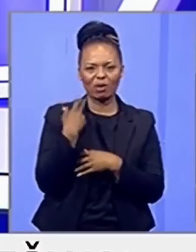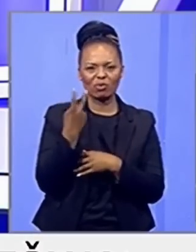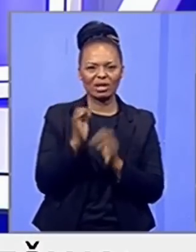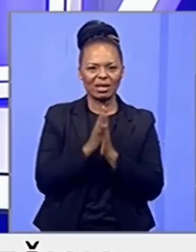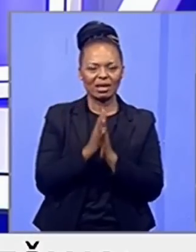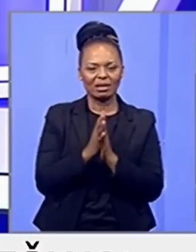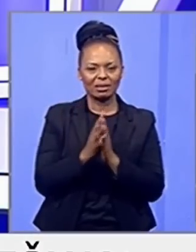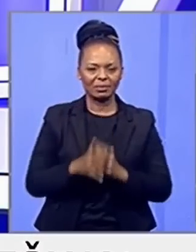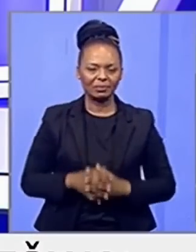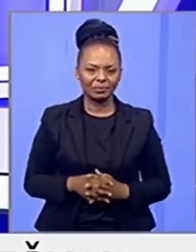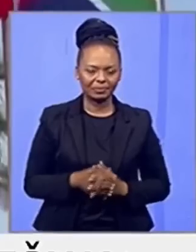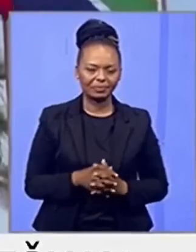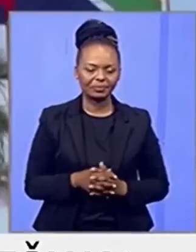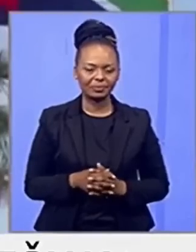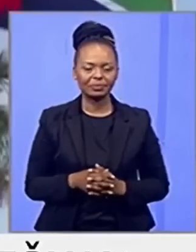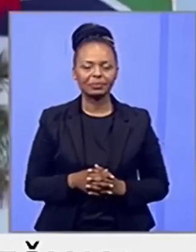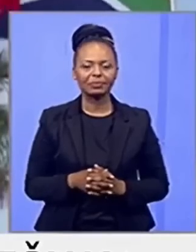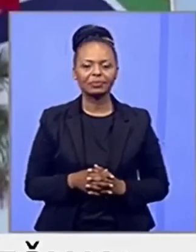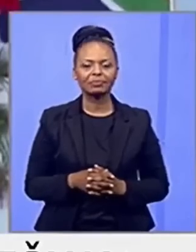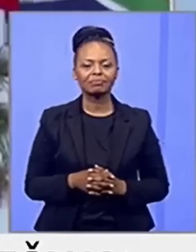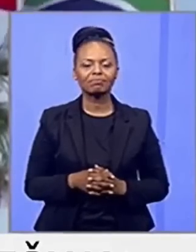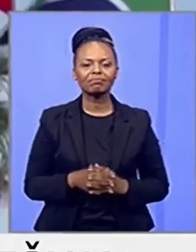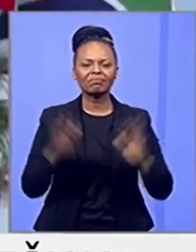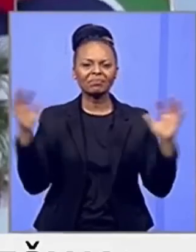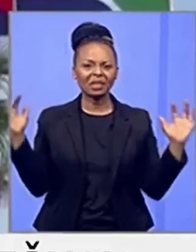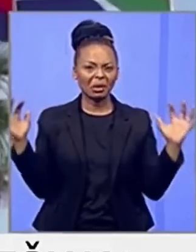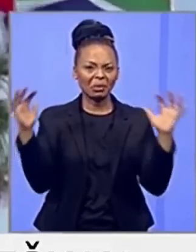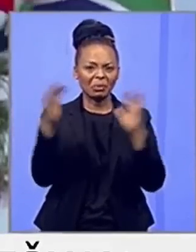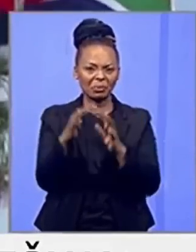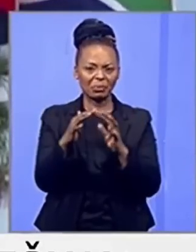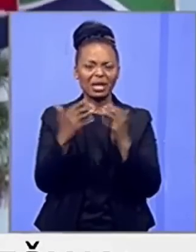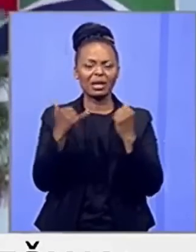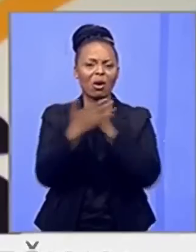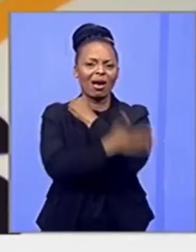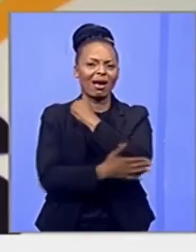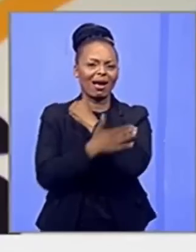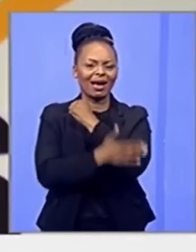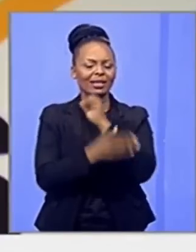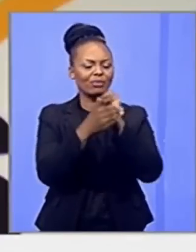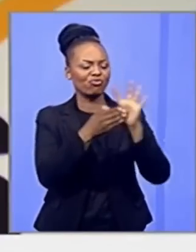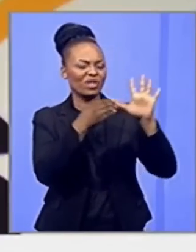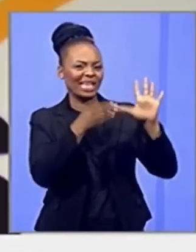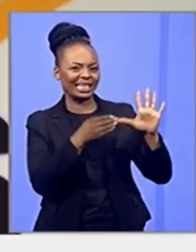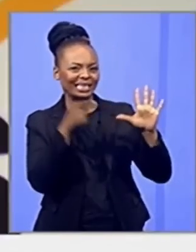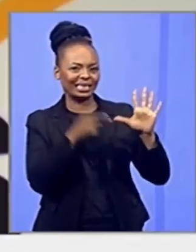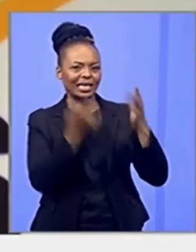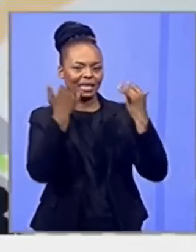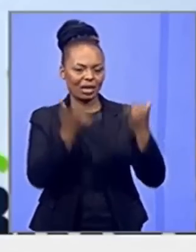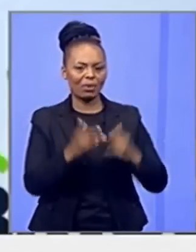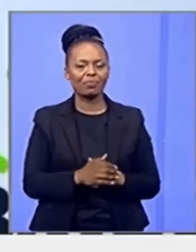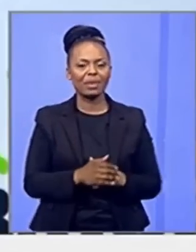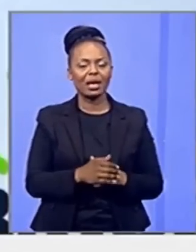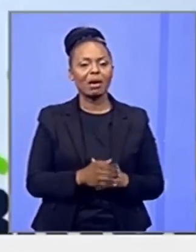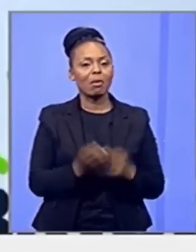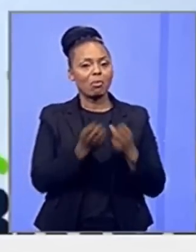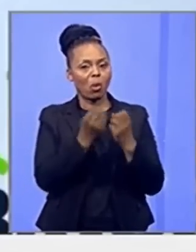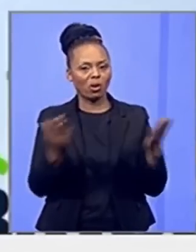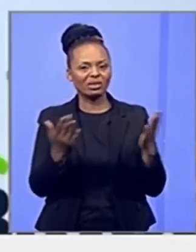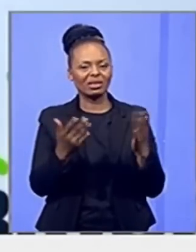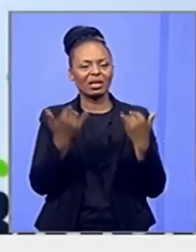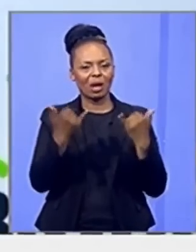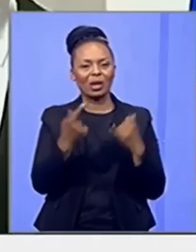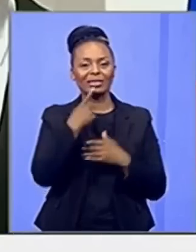2010. Ye ya go ba kopano kgolo ya dinaga tša BRICS mo bahlankedi ba phethagatšo ya molao ba netefaditšego gore tšhireletšo ya go ba